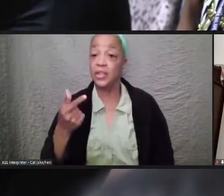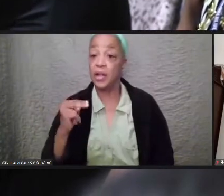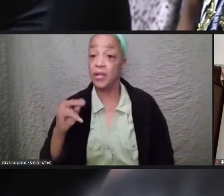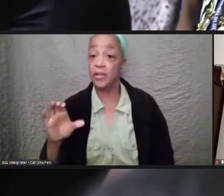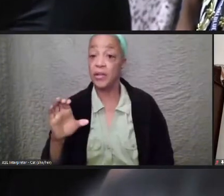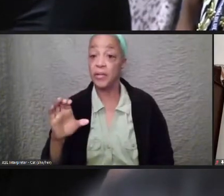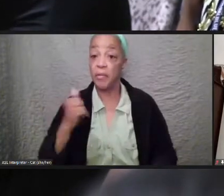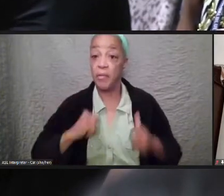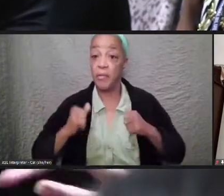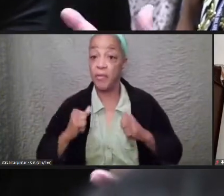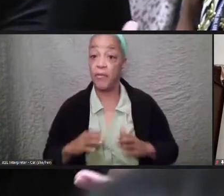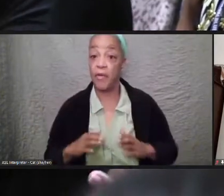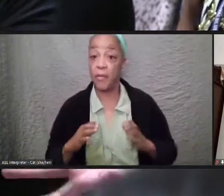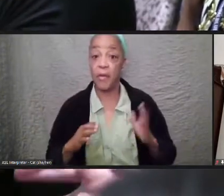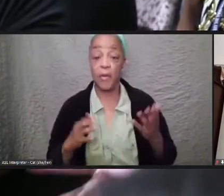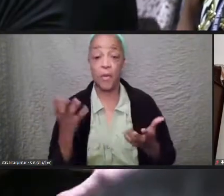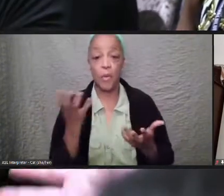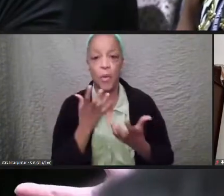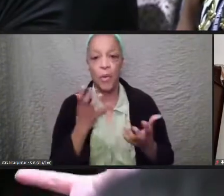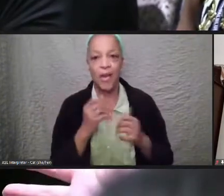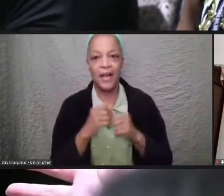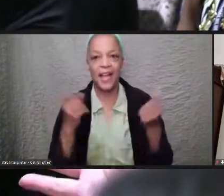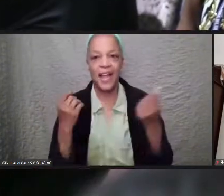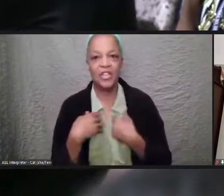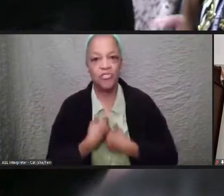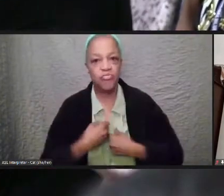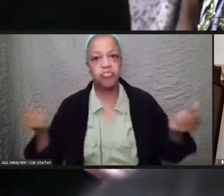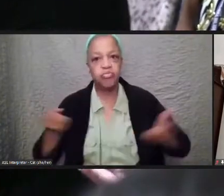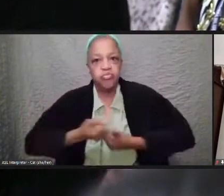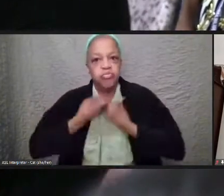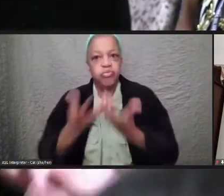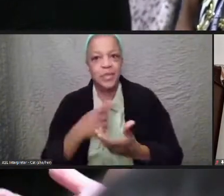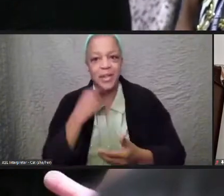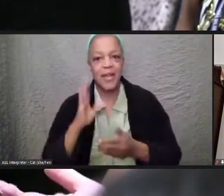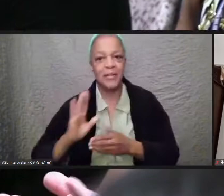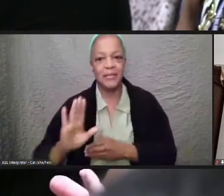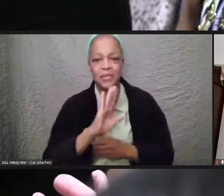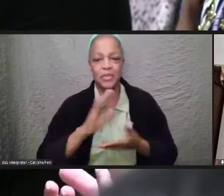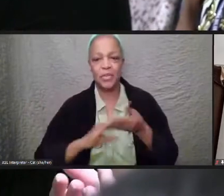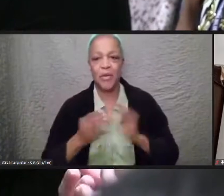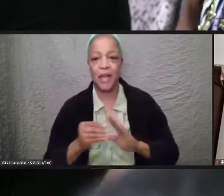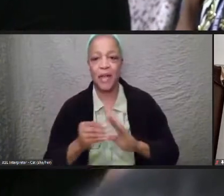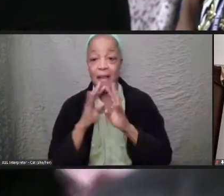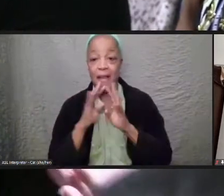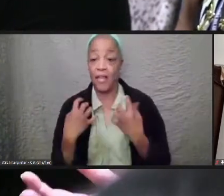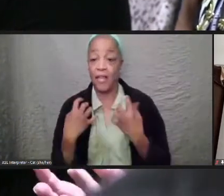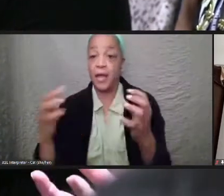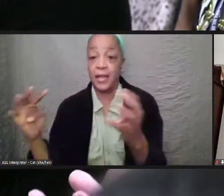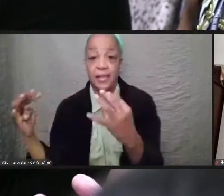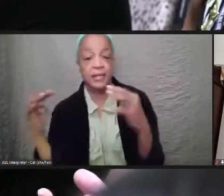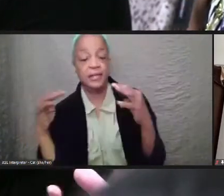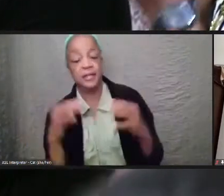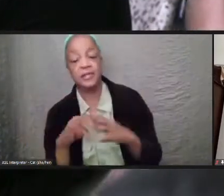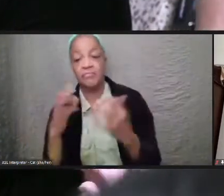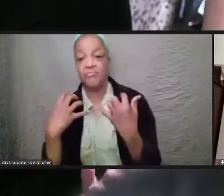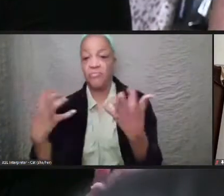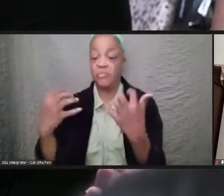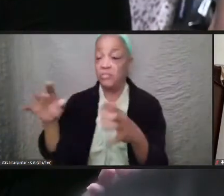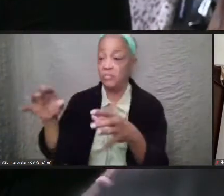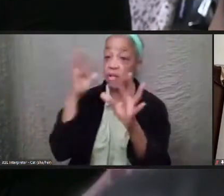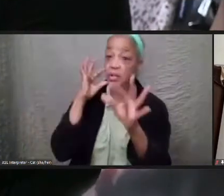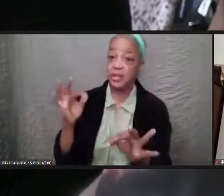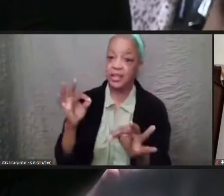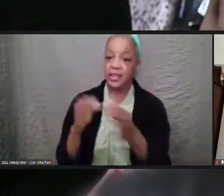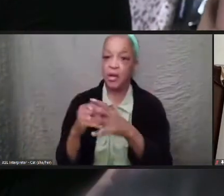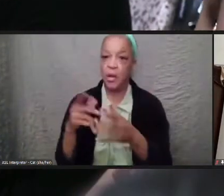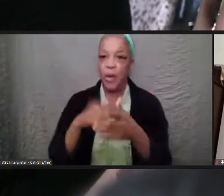to just let loose and tell the story that they want to tell and let the audience, leave it to the audience to figure out what they want to pull